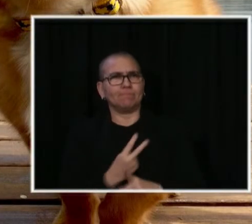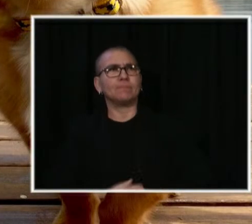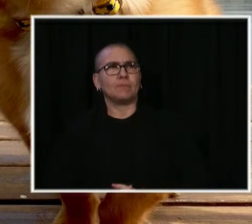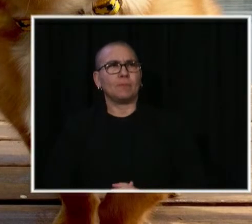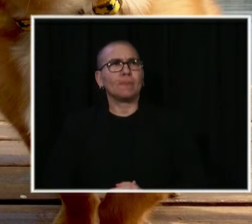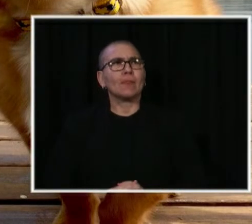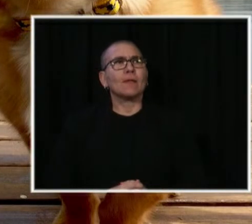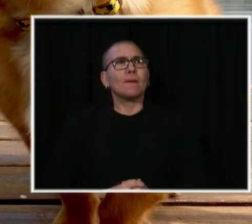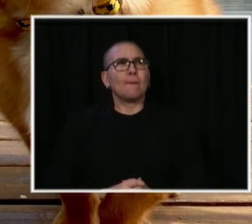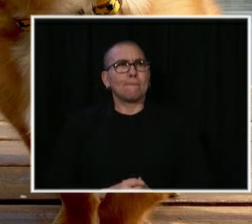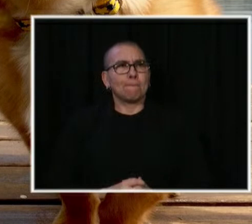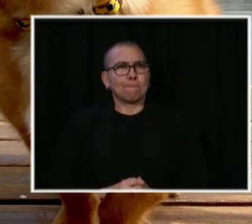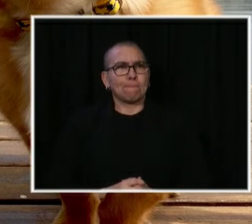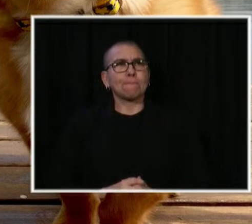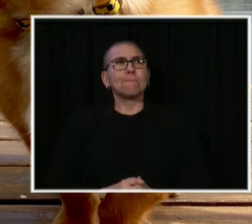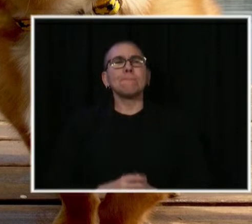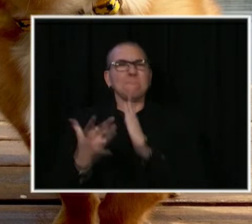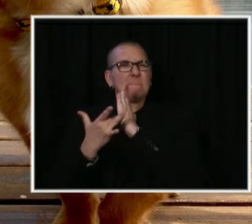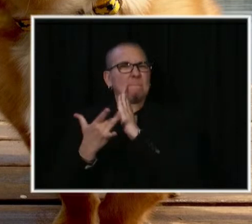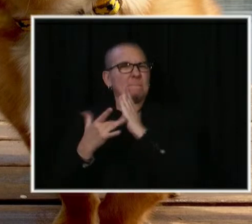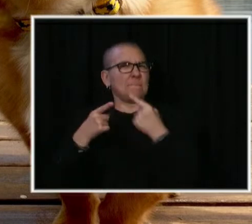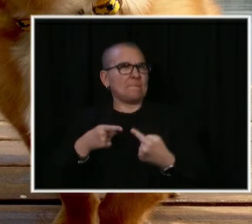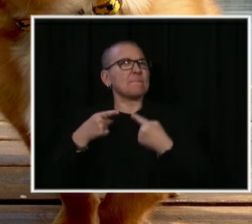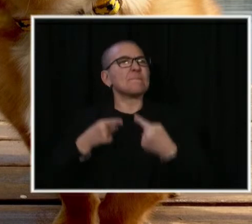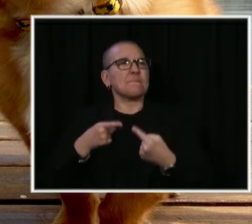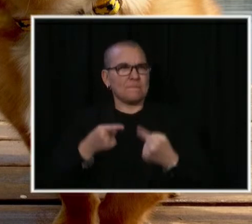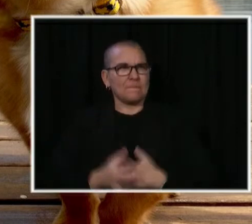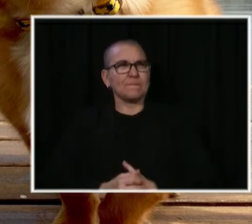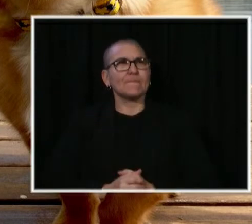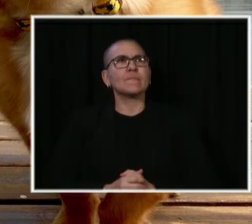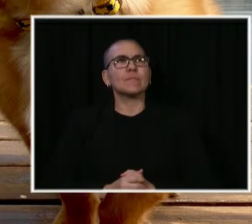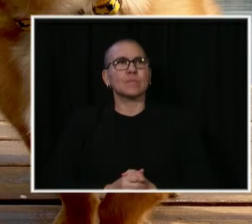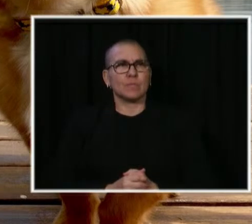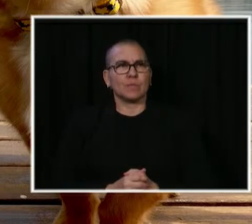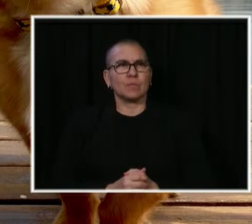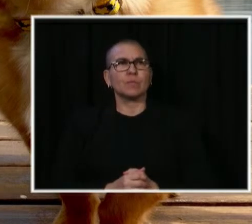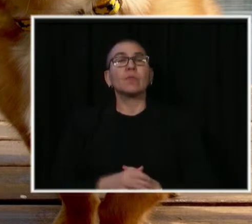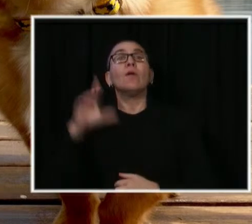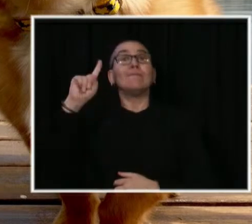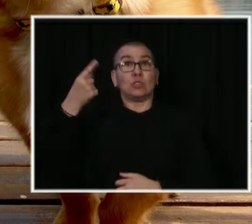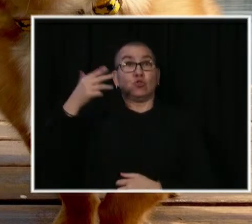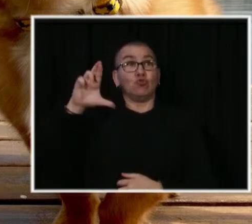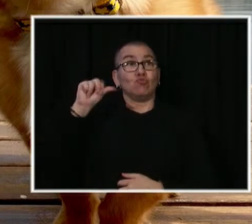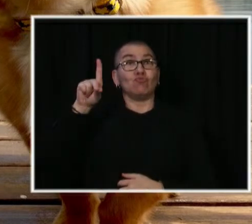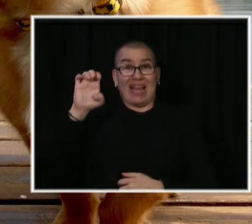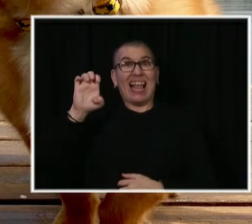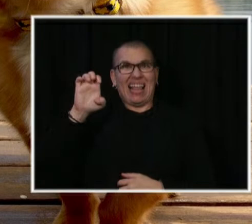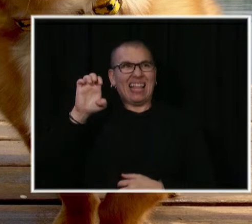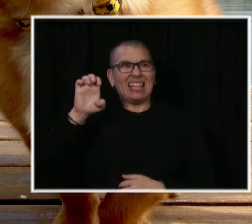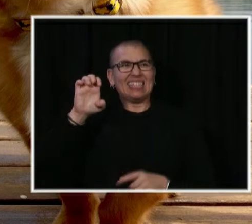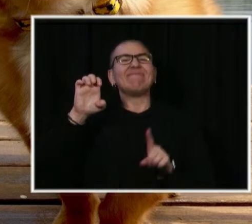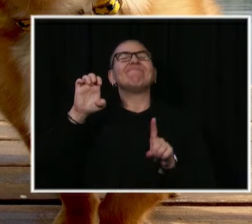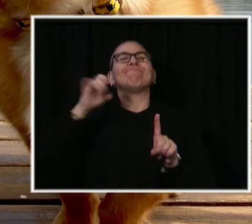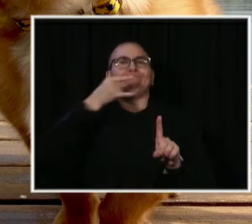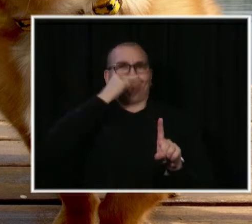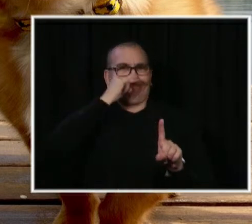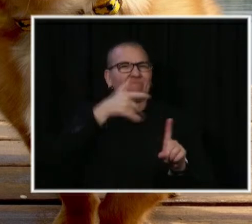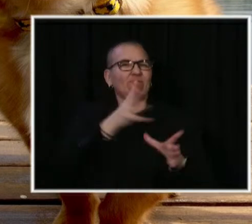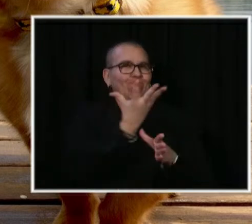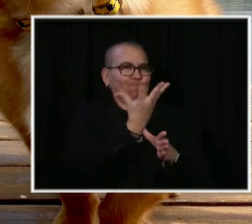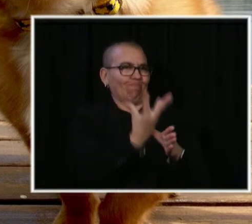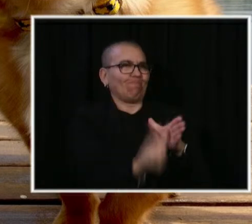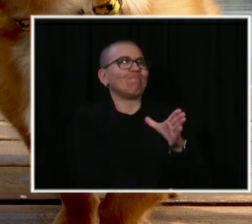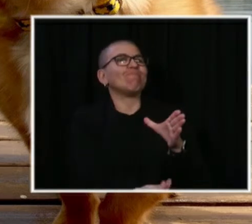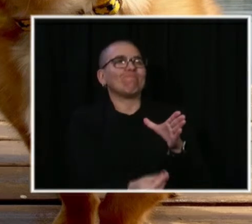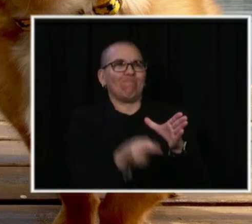ago where we lost a beautiful, sweet little first grader in this. While rare, it still happens, and no family should have to go through